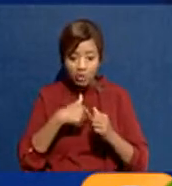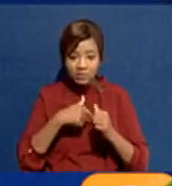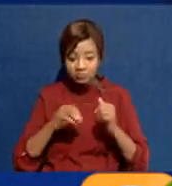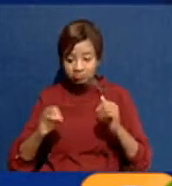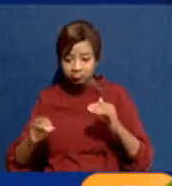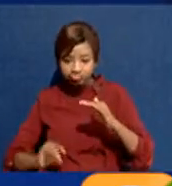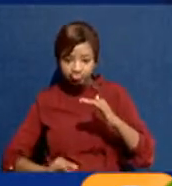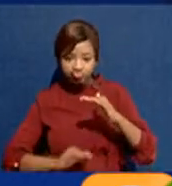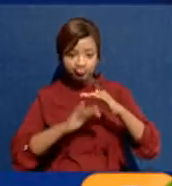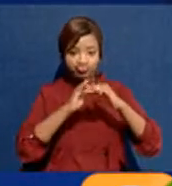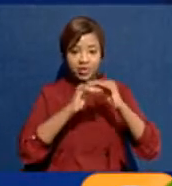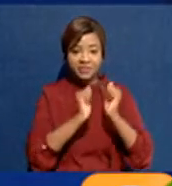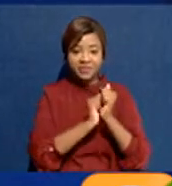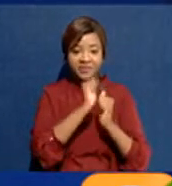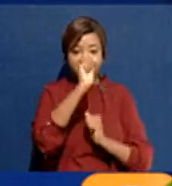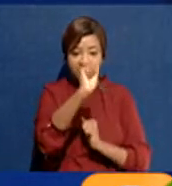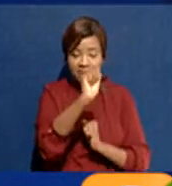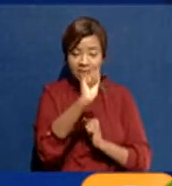We need